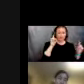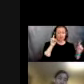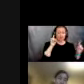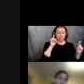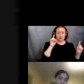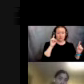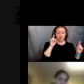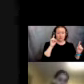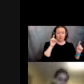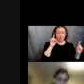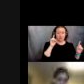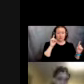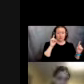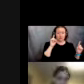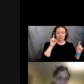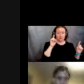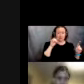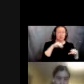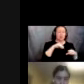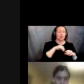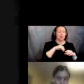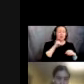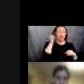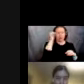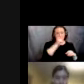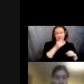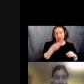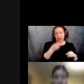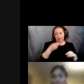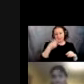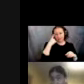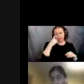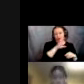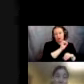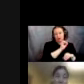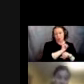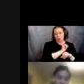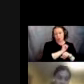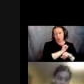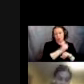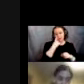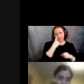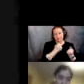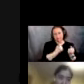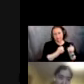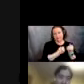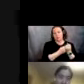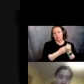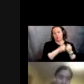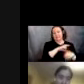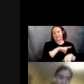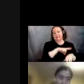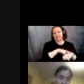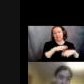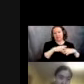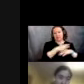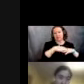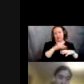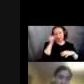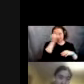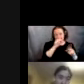Native Alaskan history, mostly for their efforts on behalf of Native Alaskan people. In 1912,